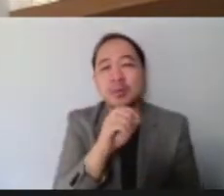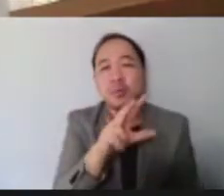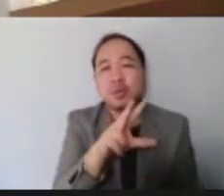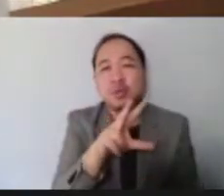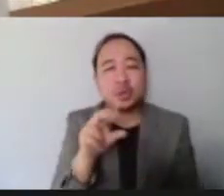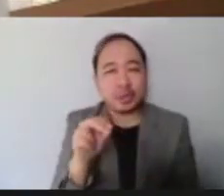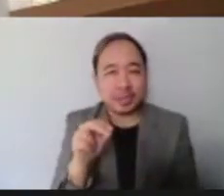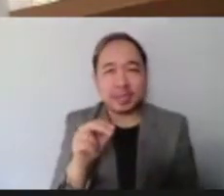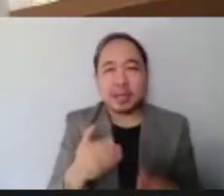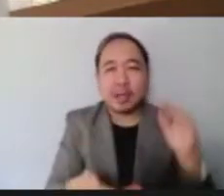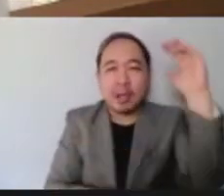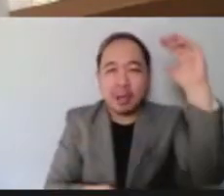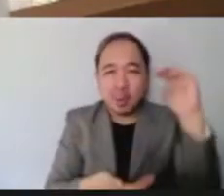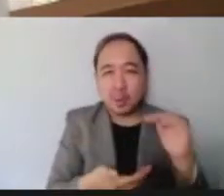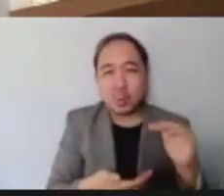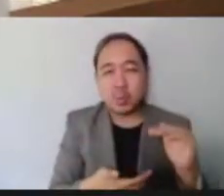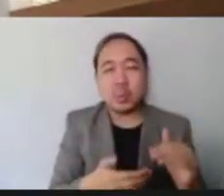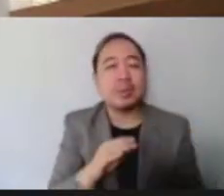foreign